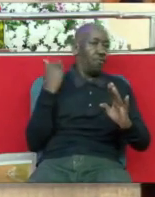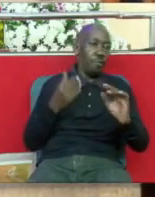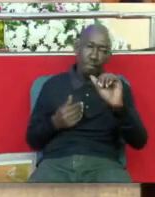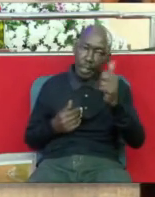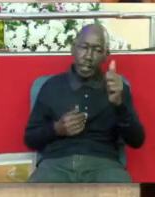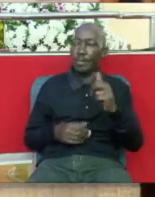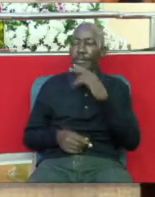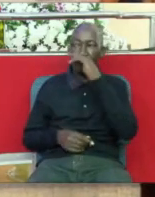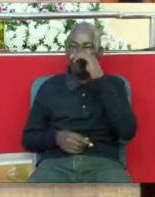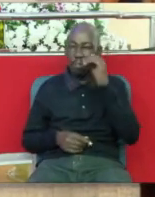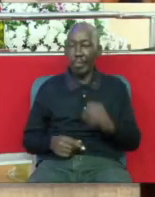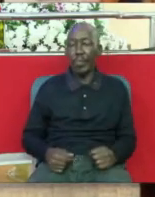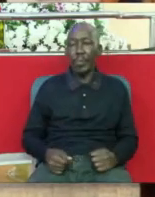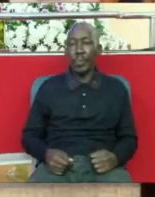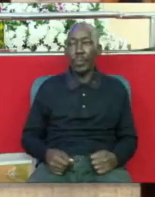hapo awali.